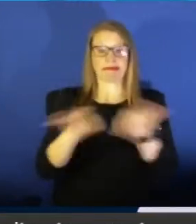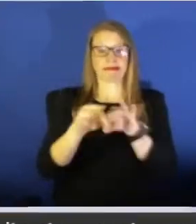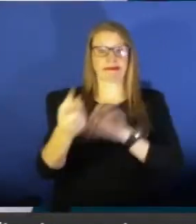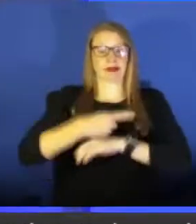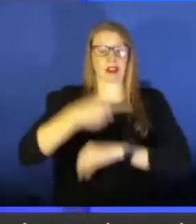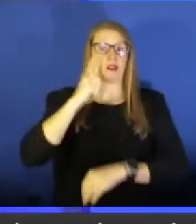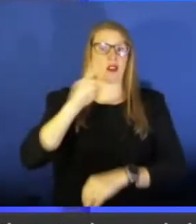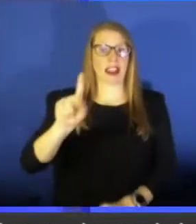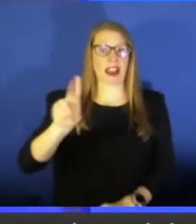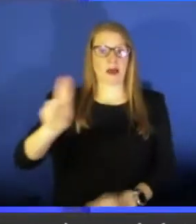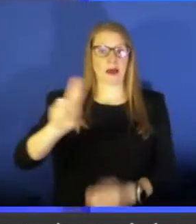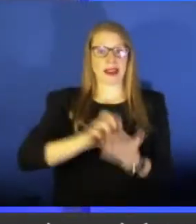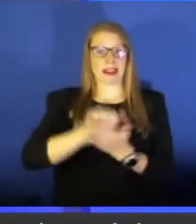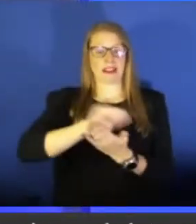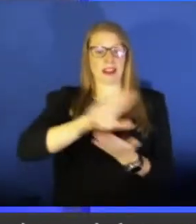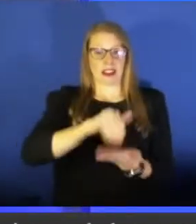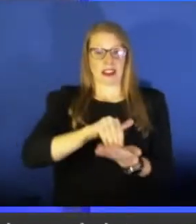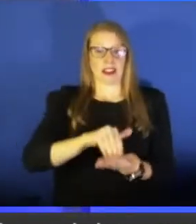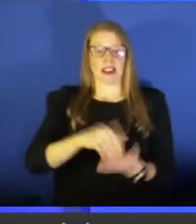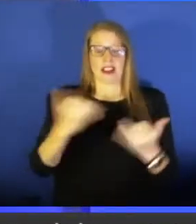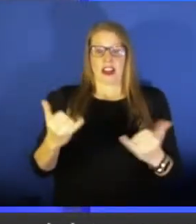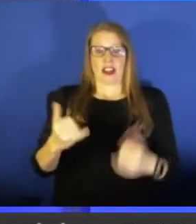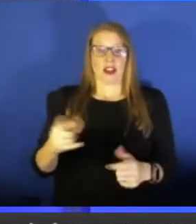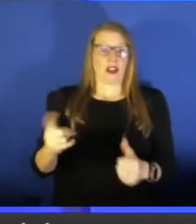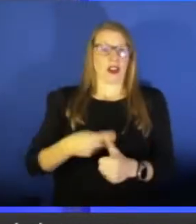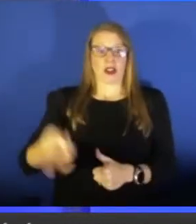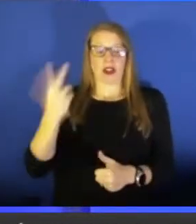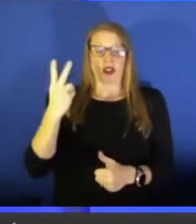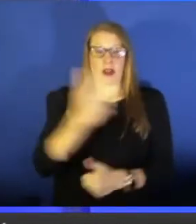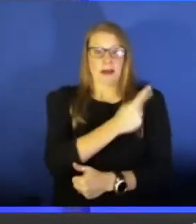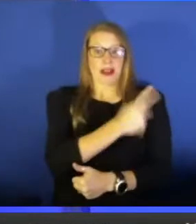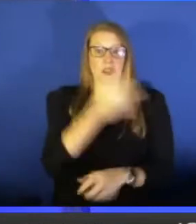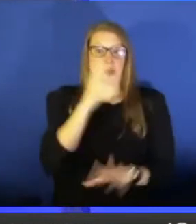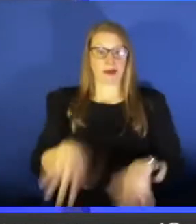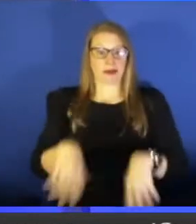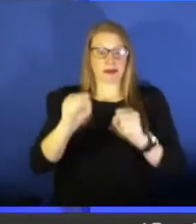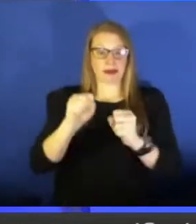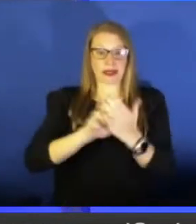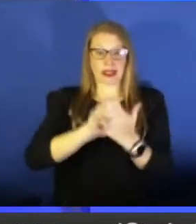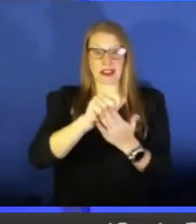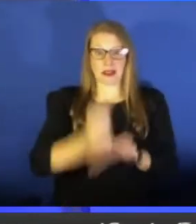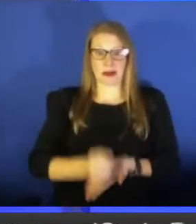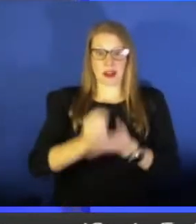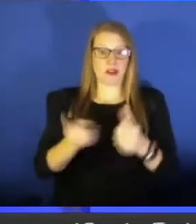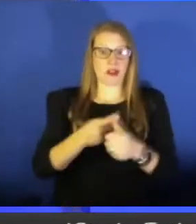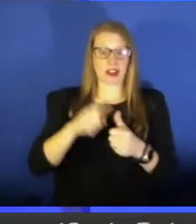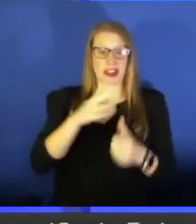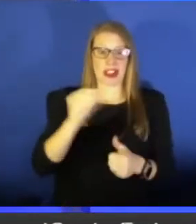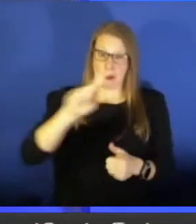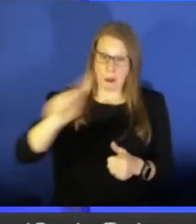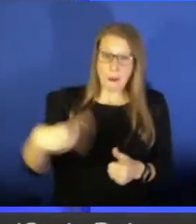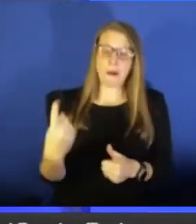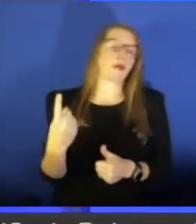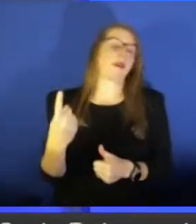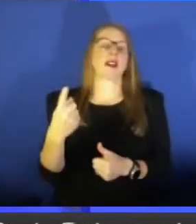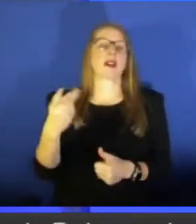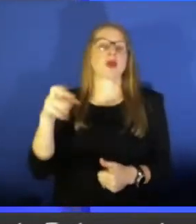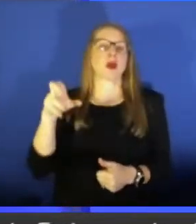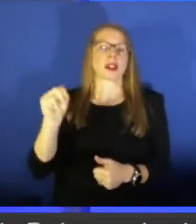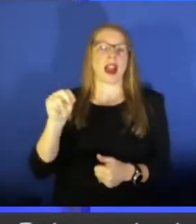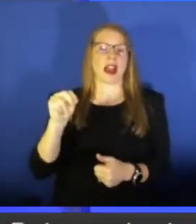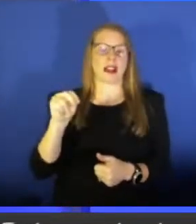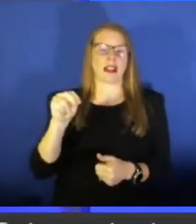Center. Today, the first 2 patients will undergo cancer treatment in the region's first and only Proton Therapy Center. The clock